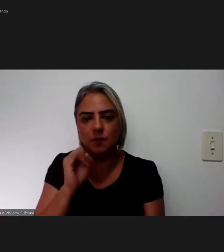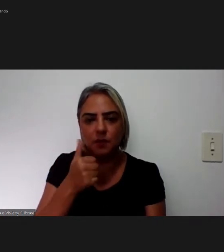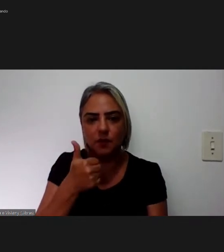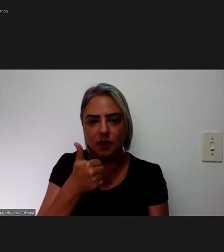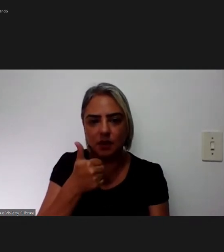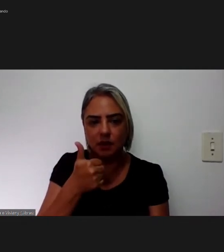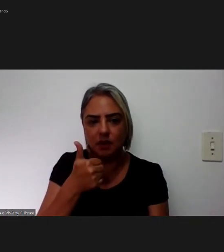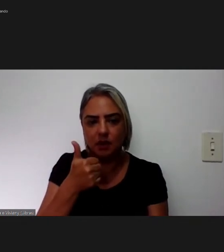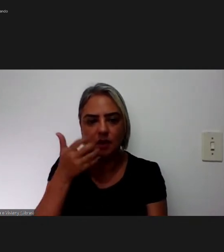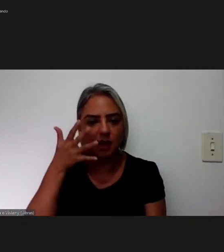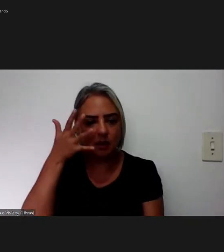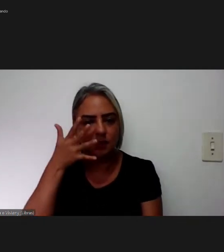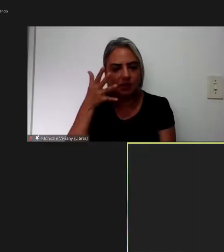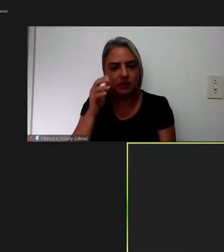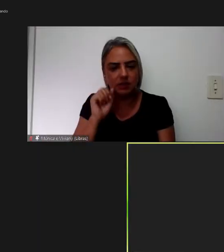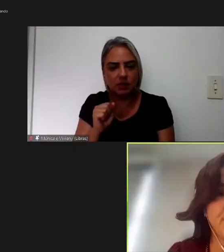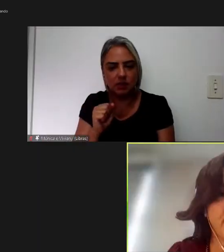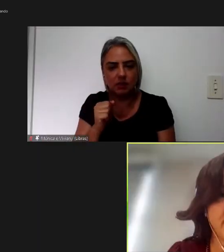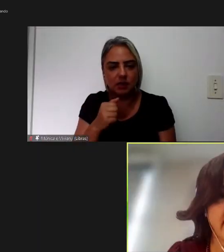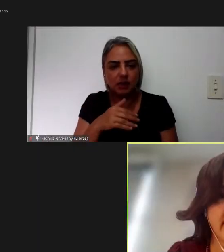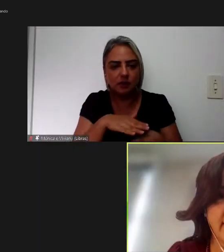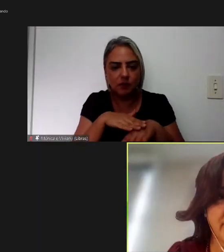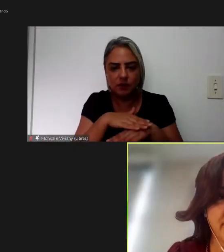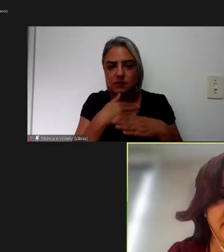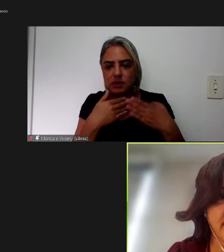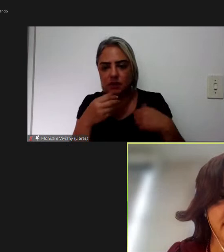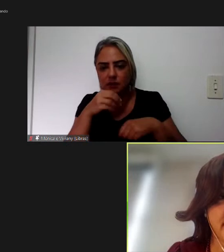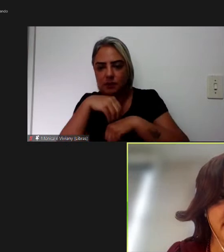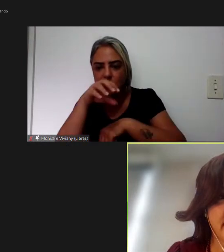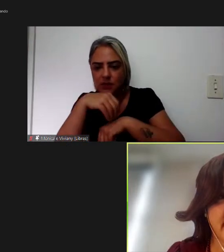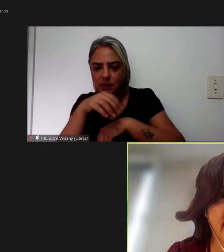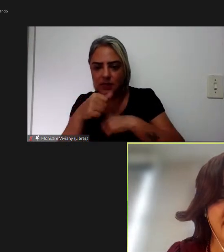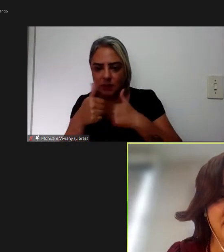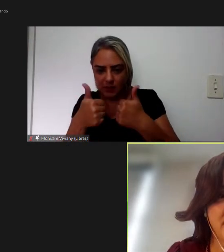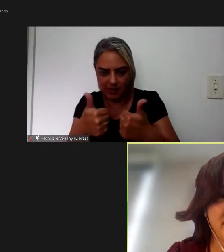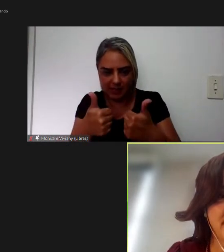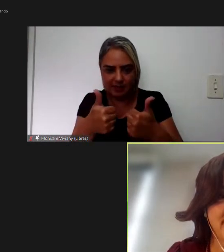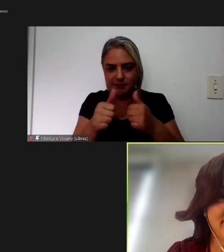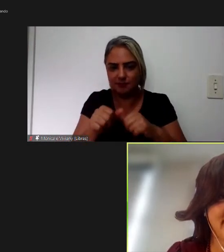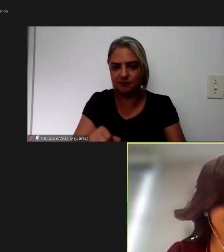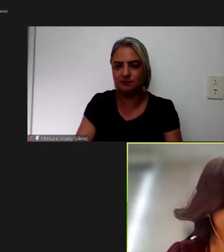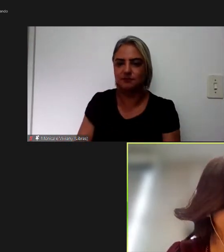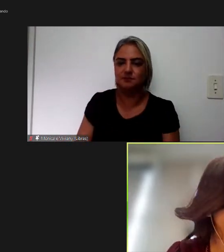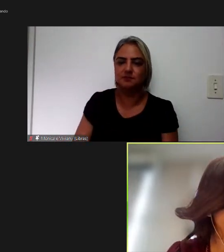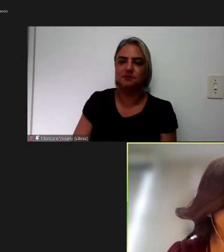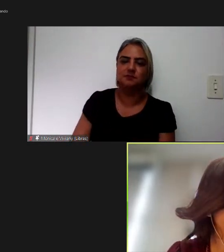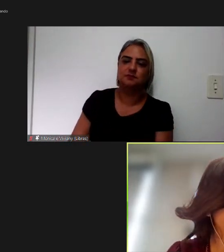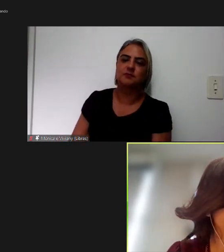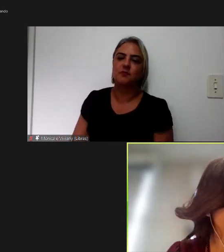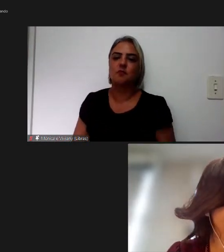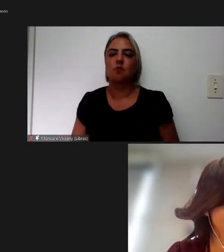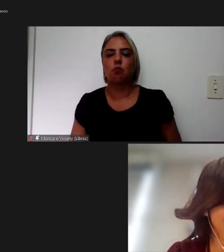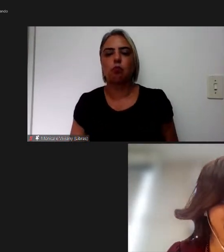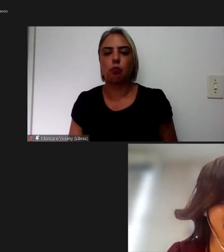I said hi to you. If you can send me your presentation, we can work on this problem.